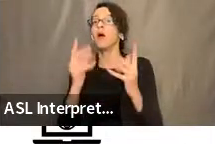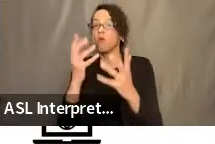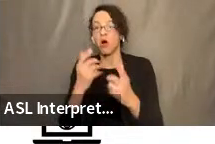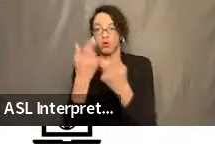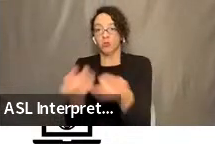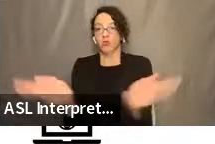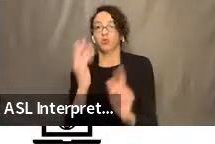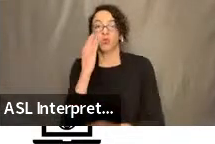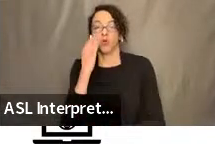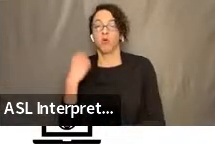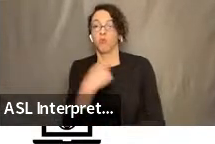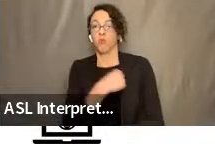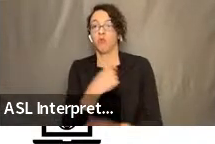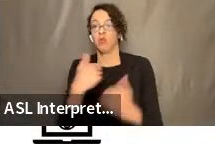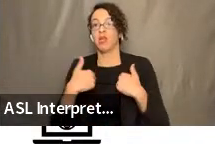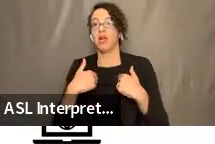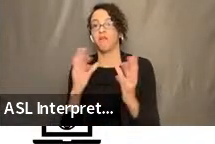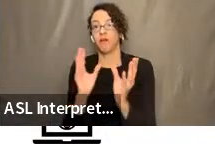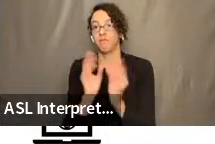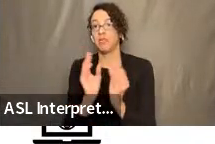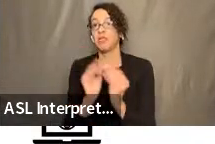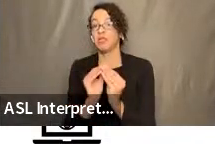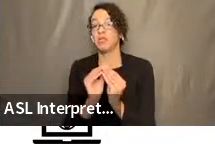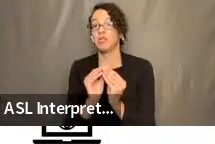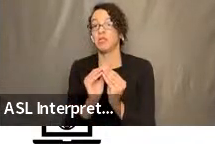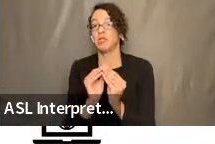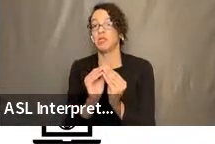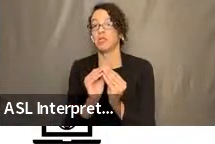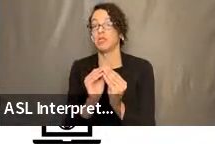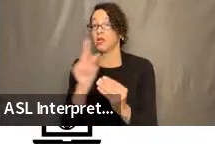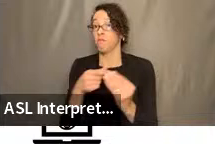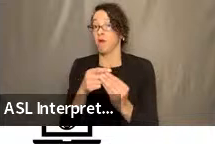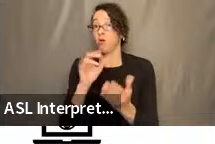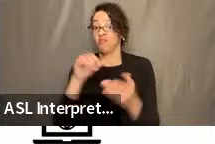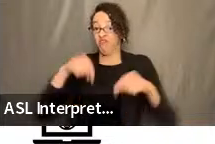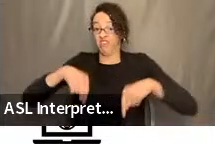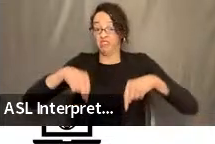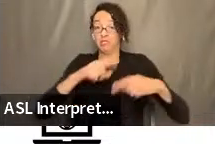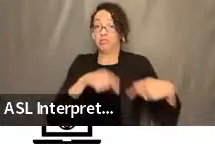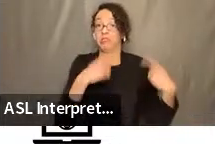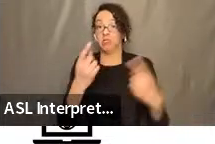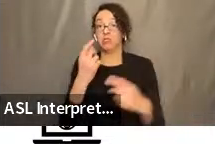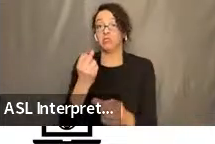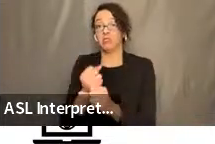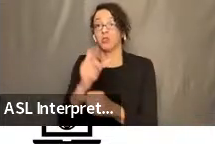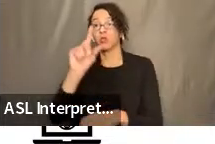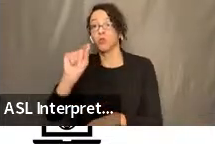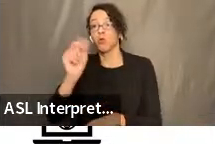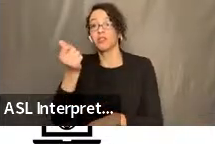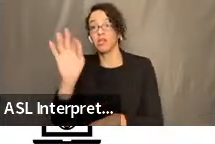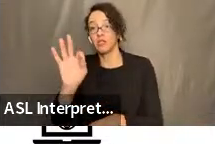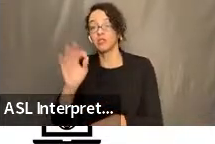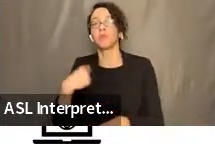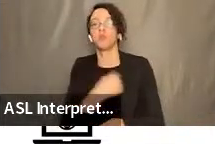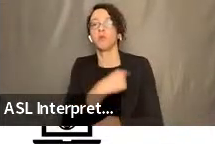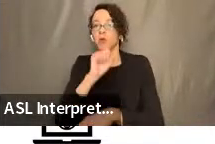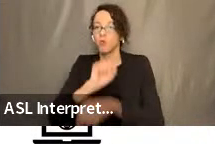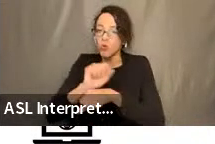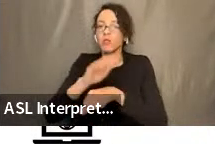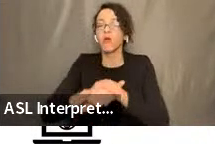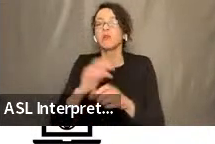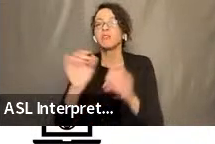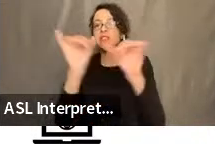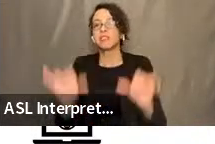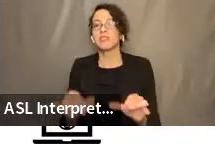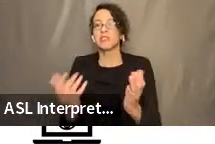this since 2019. We've been working on this system redesign, and this is